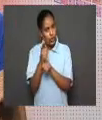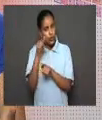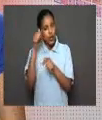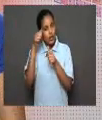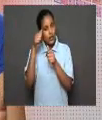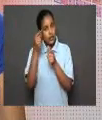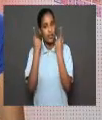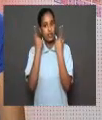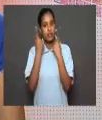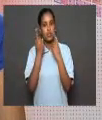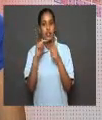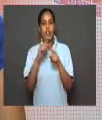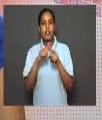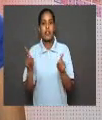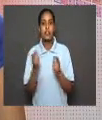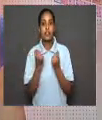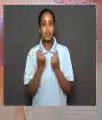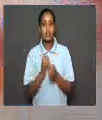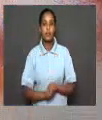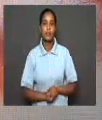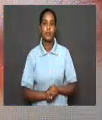you understand the difference.